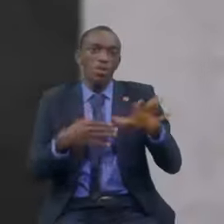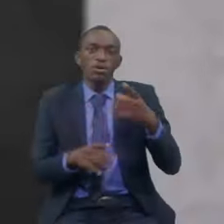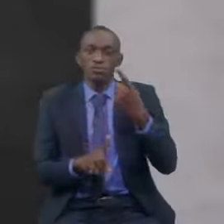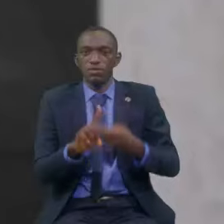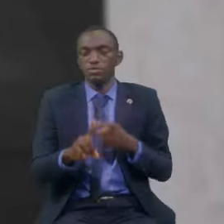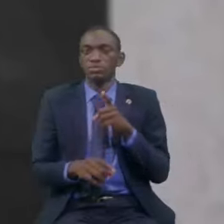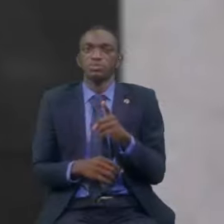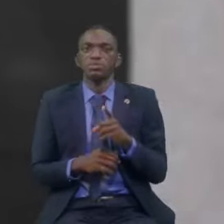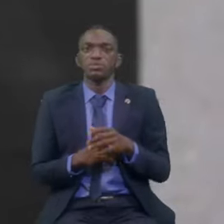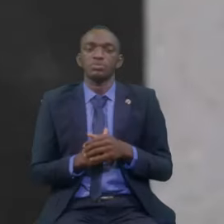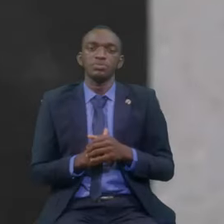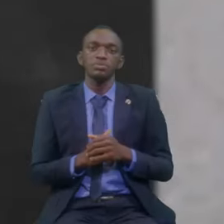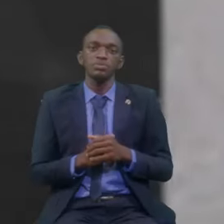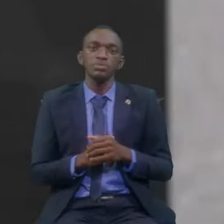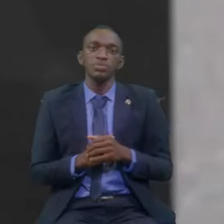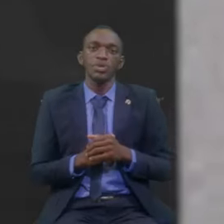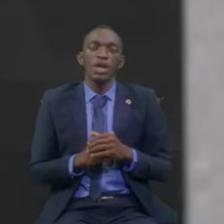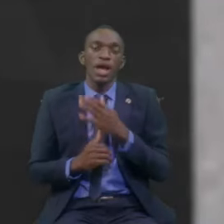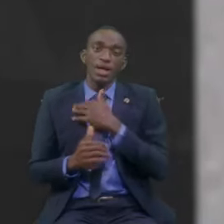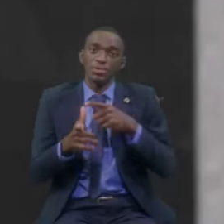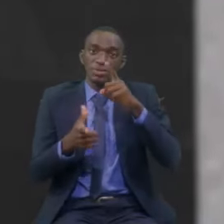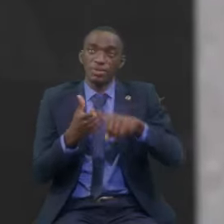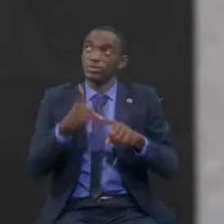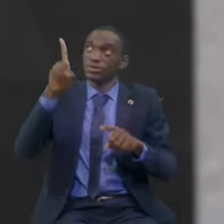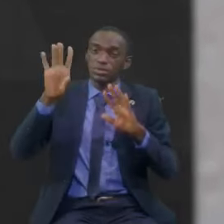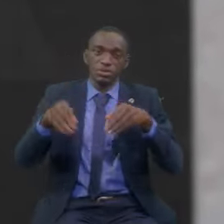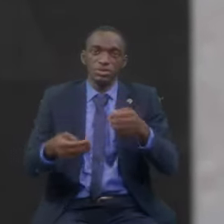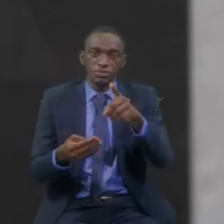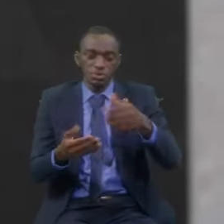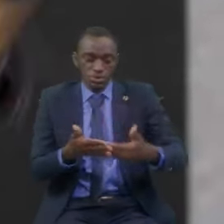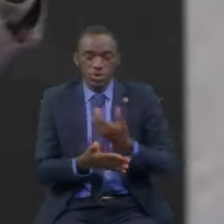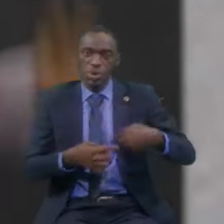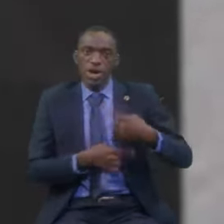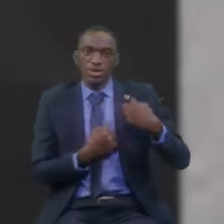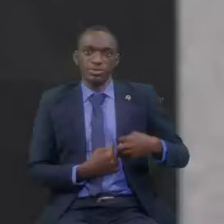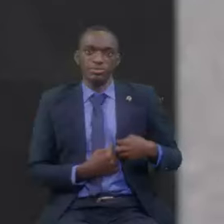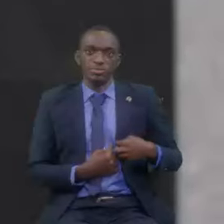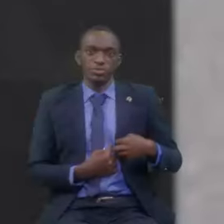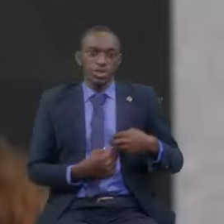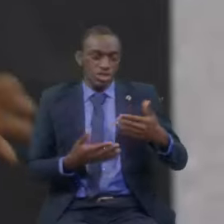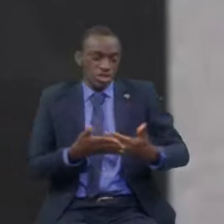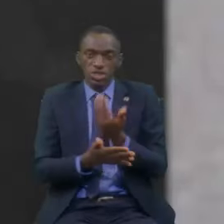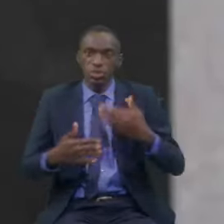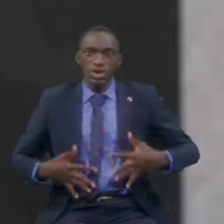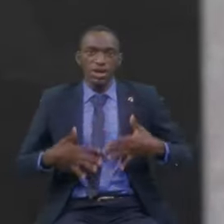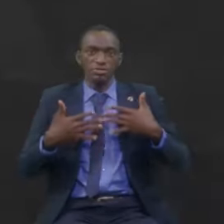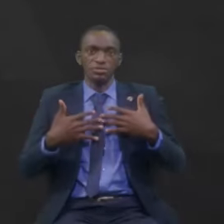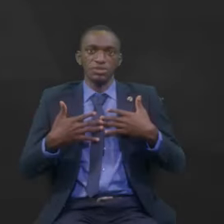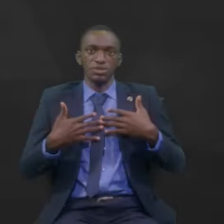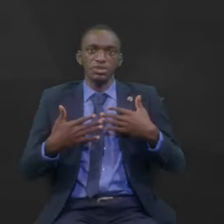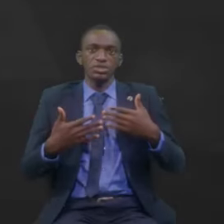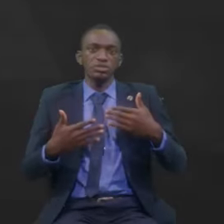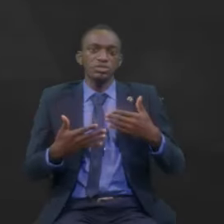give you a new heart, a new life, a new prospect, a new